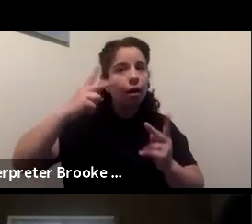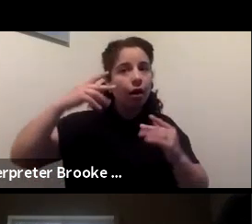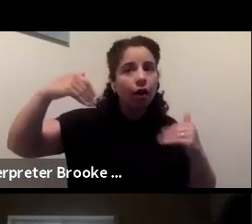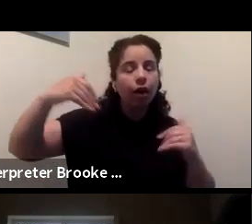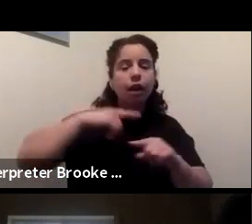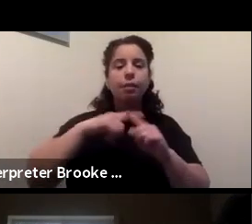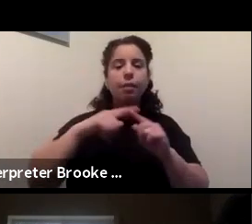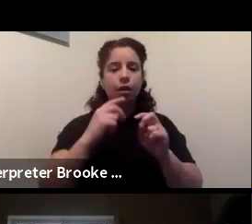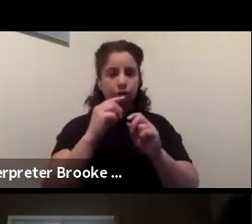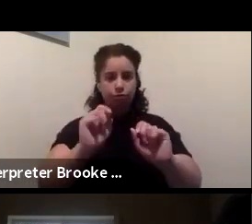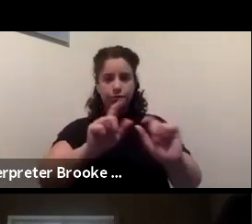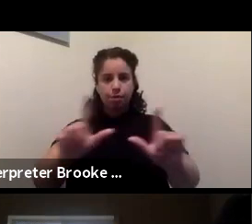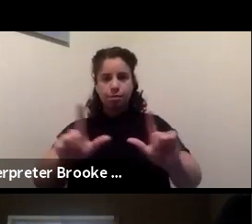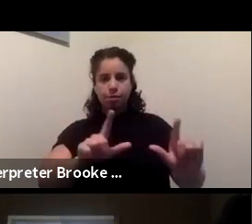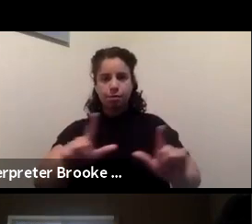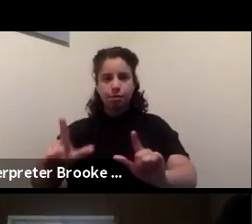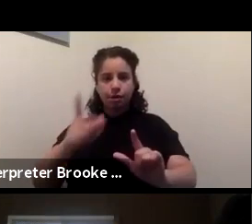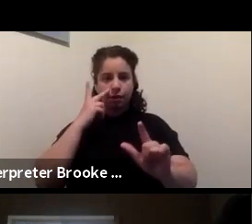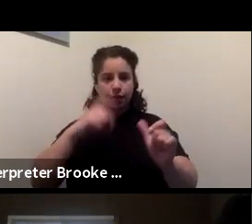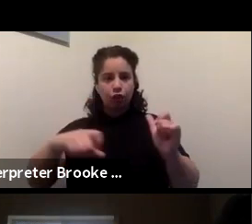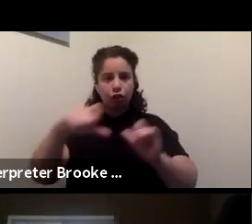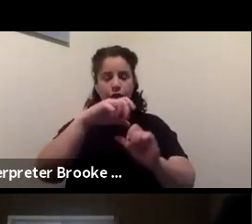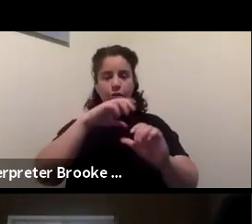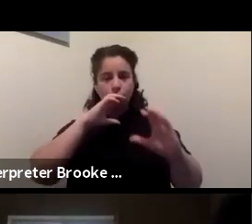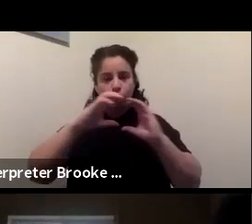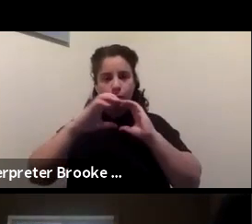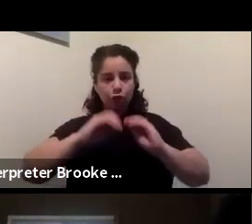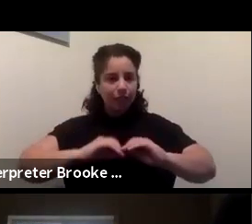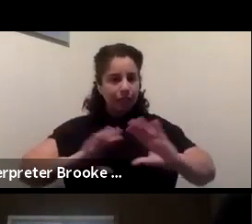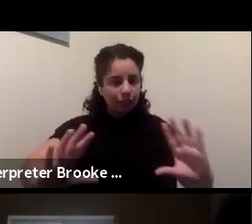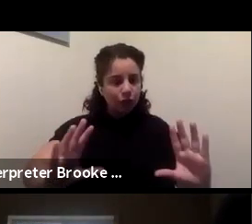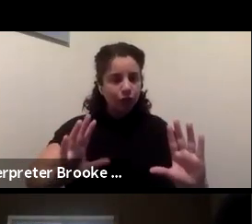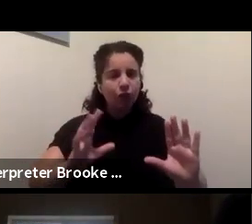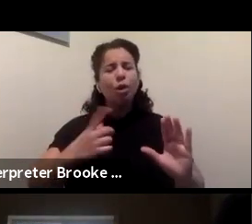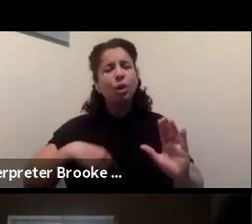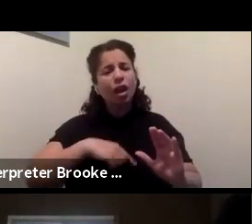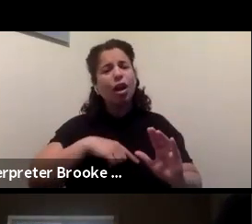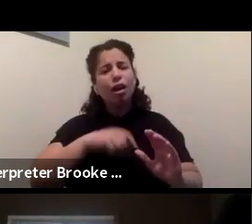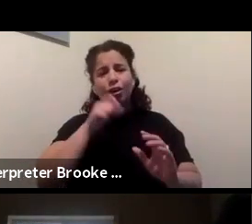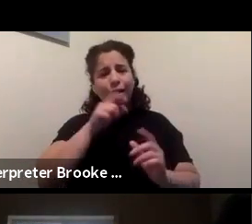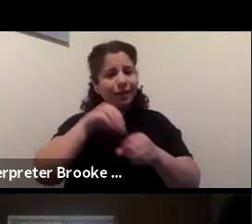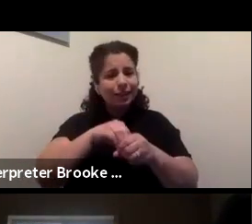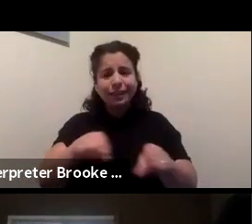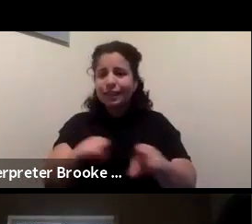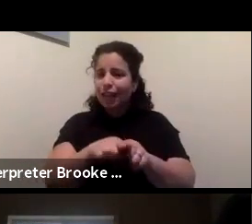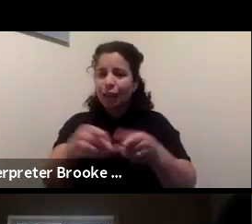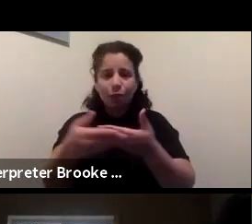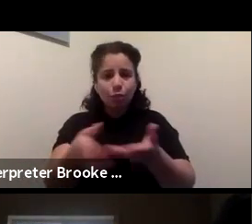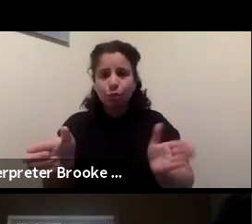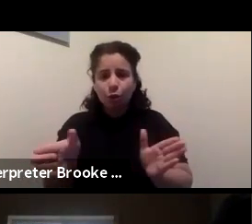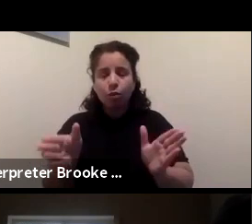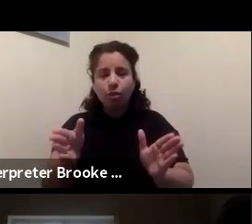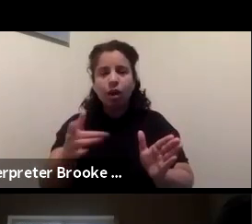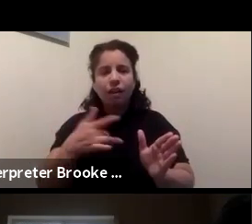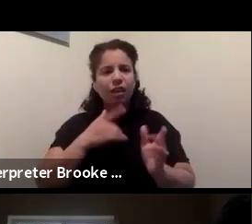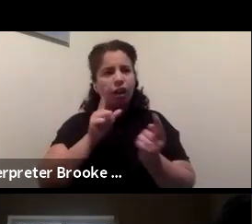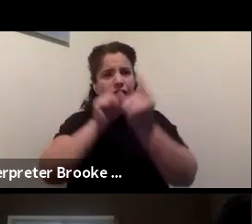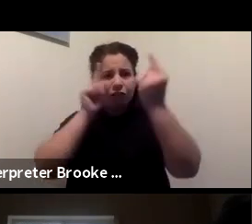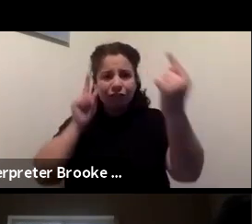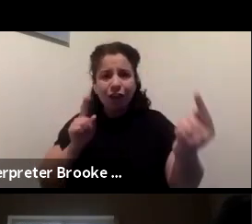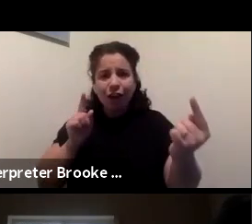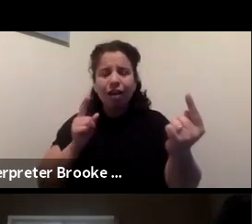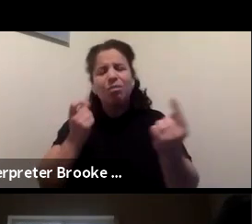make meaning of those forms of communication when we're so far from each other, or we're close to each other, but because we're unable